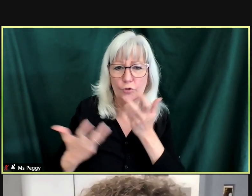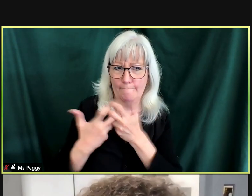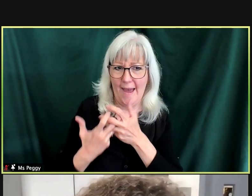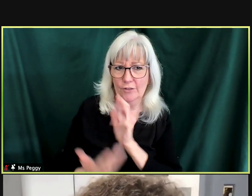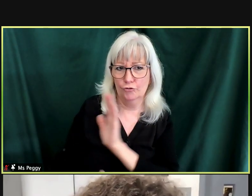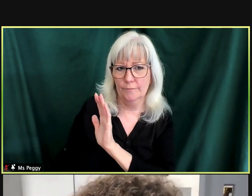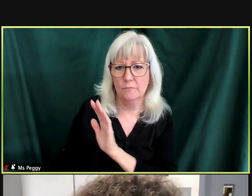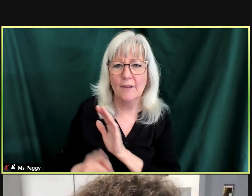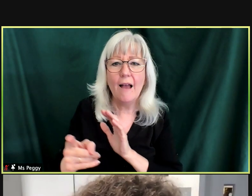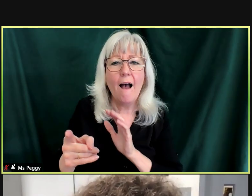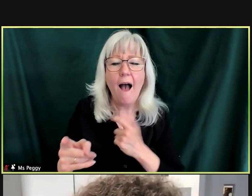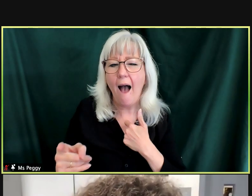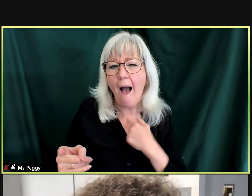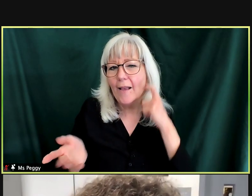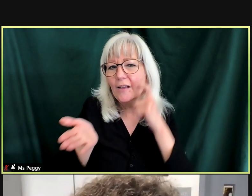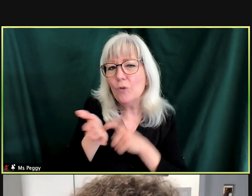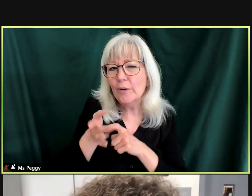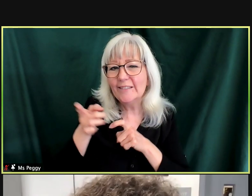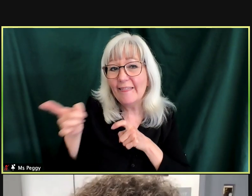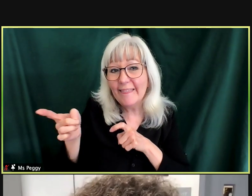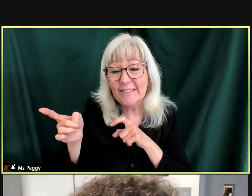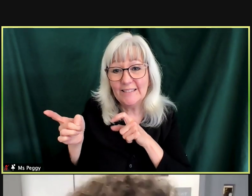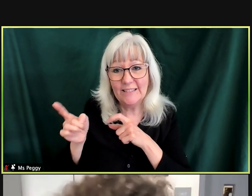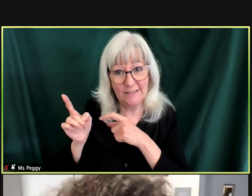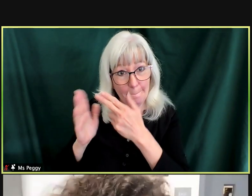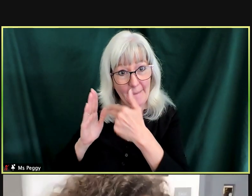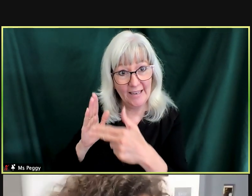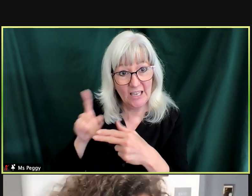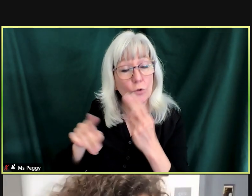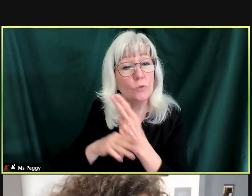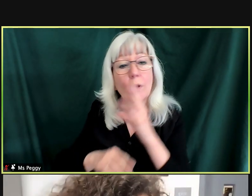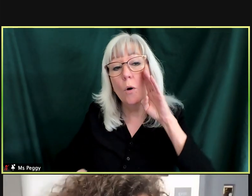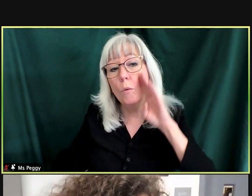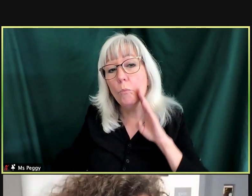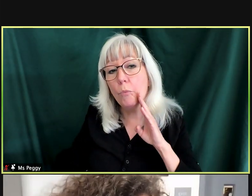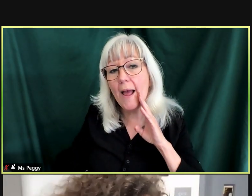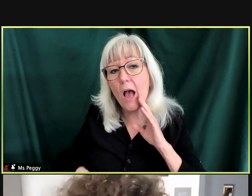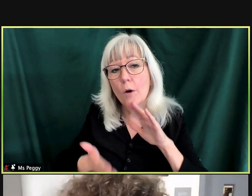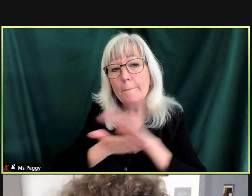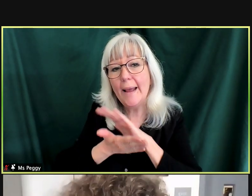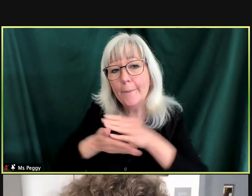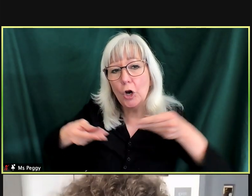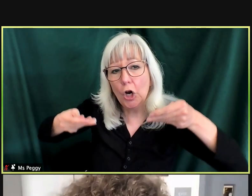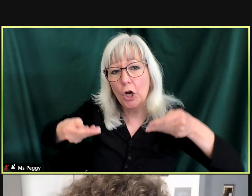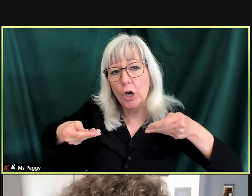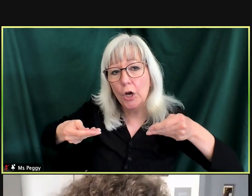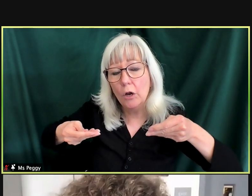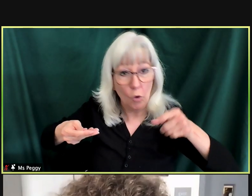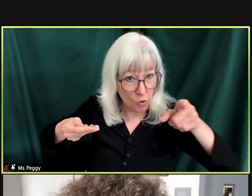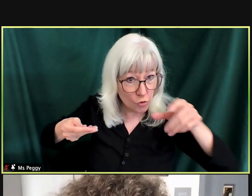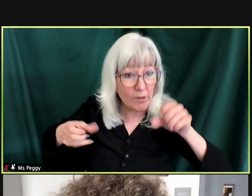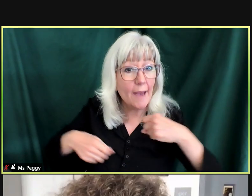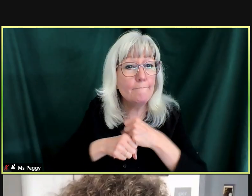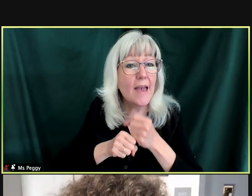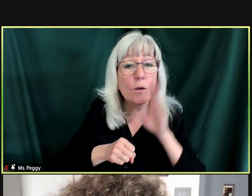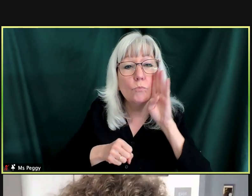on a brown cardboard. You could, if you want, you can use the brown paper, and then the